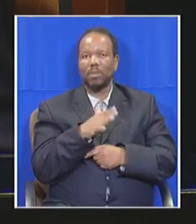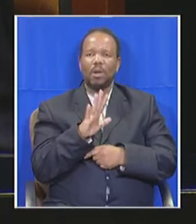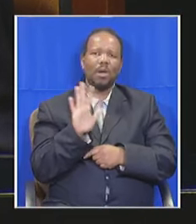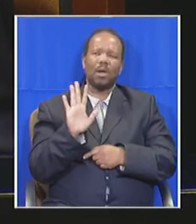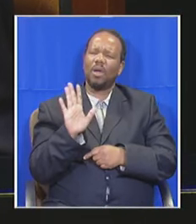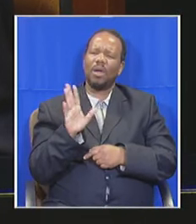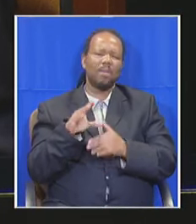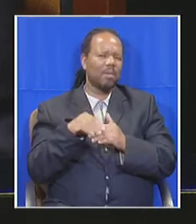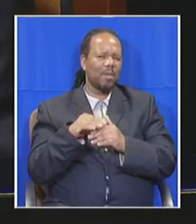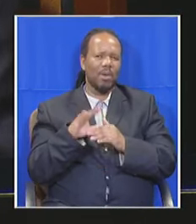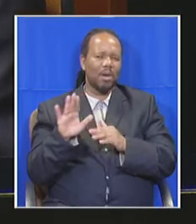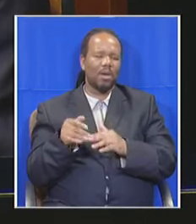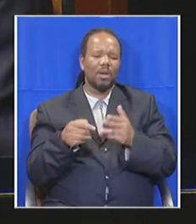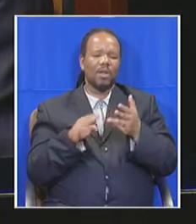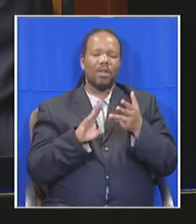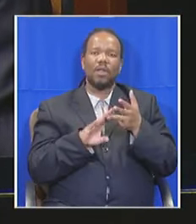Secretary will read the third order.